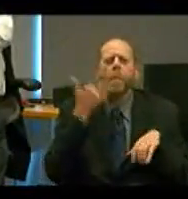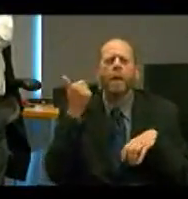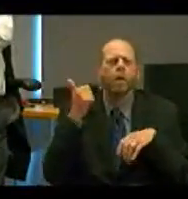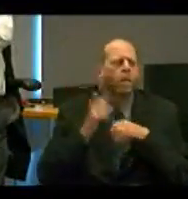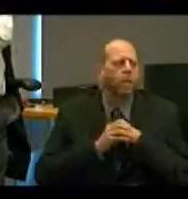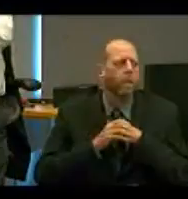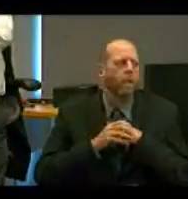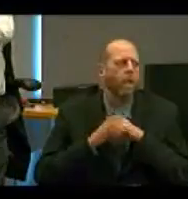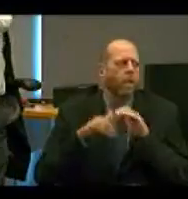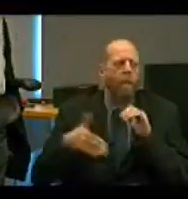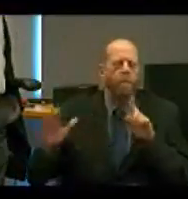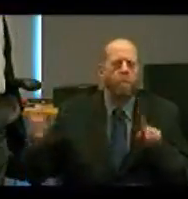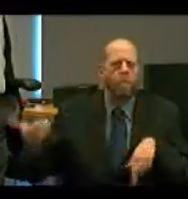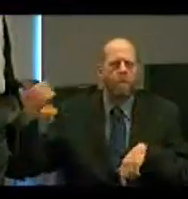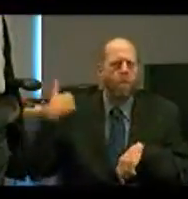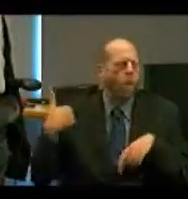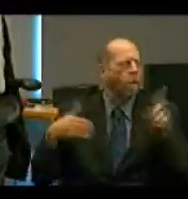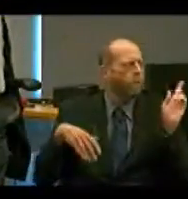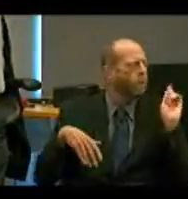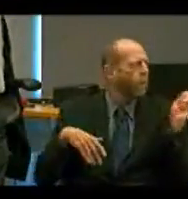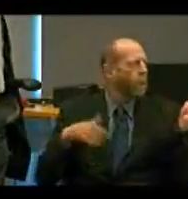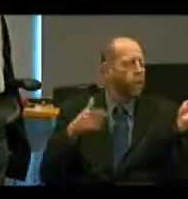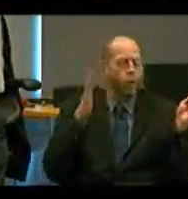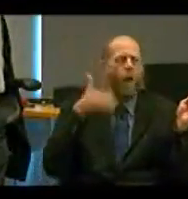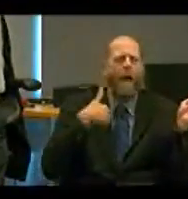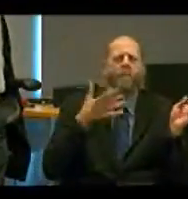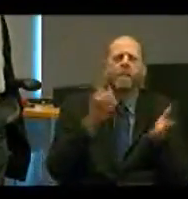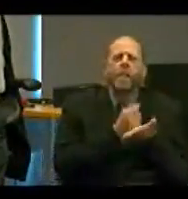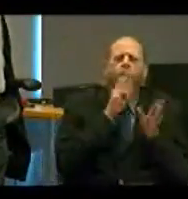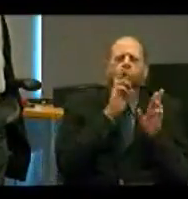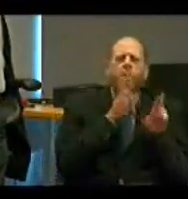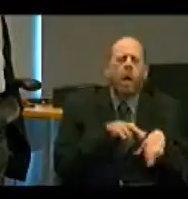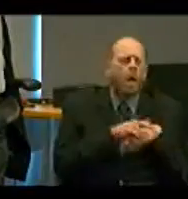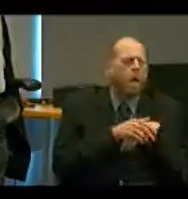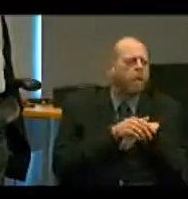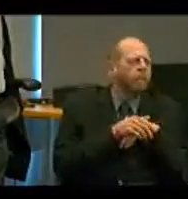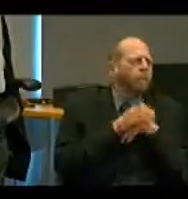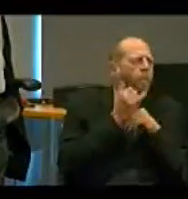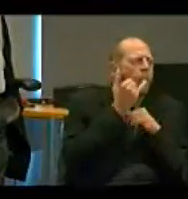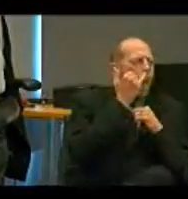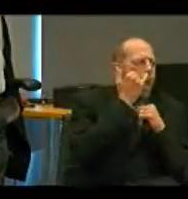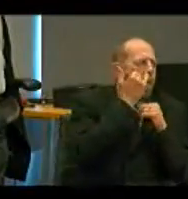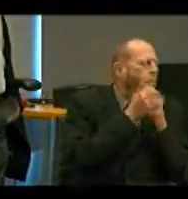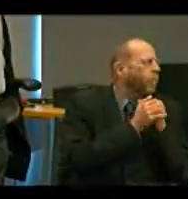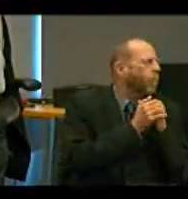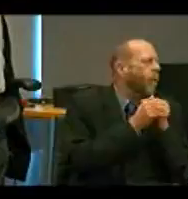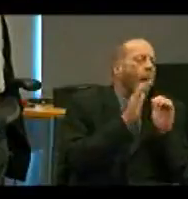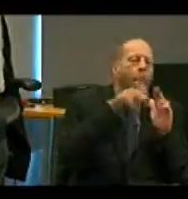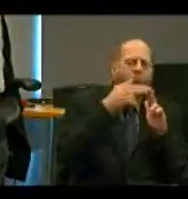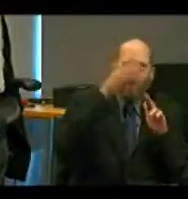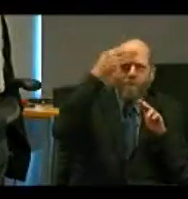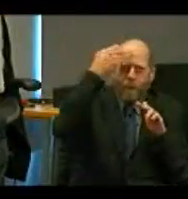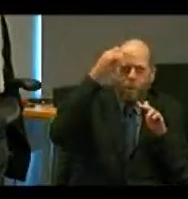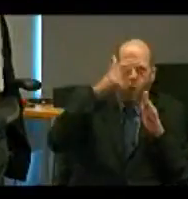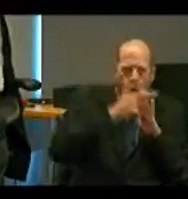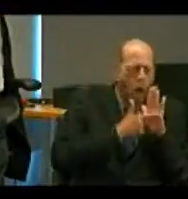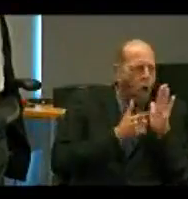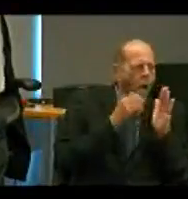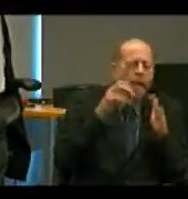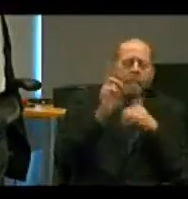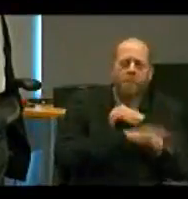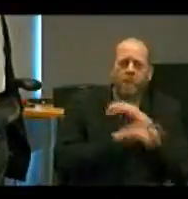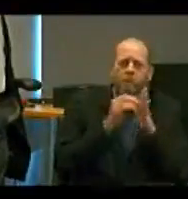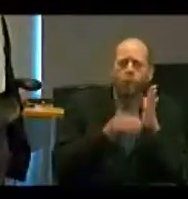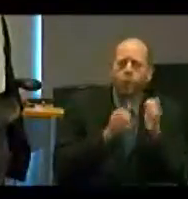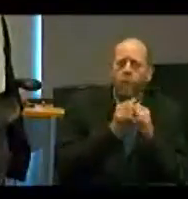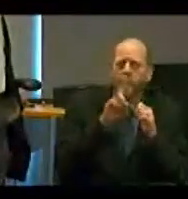had been. Mr. Eden, I want to make sure you have a chance just to respond to the point that Mr. Lawson was just making about federal law and discipline